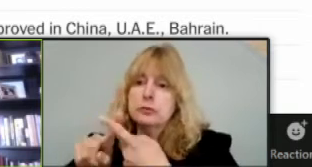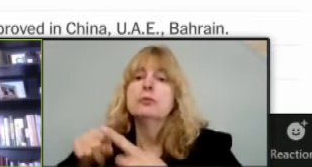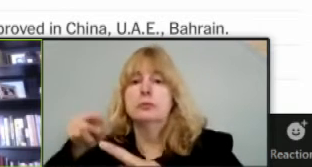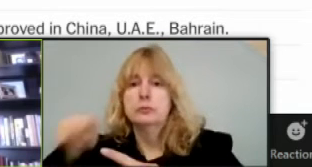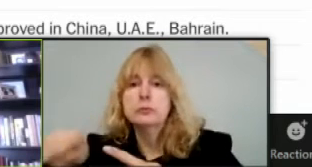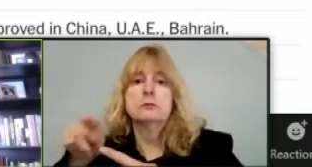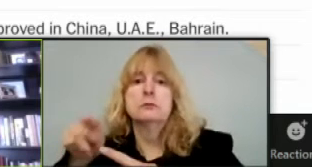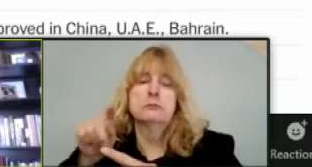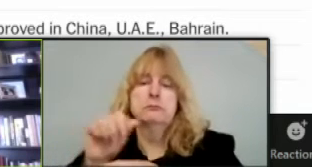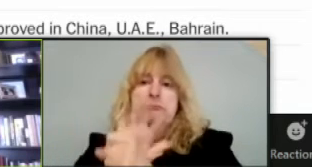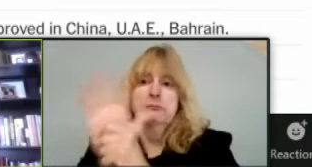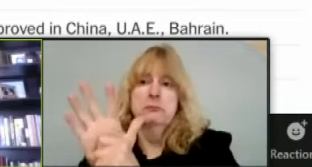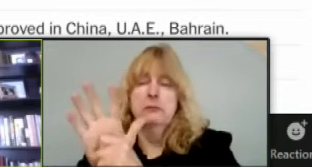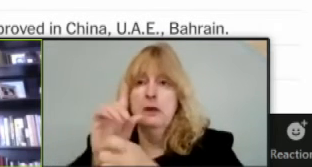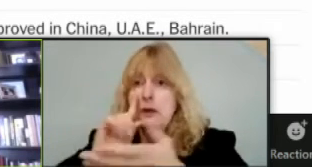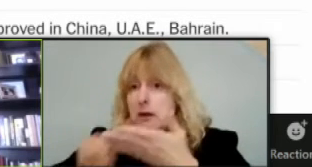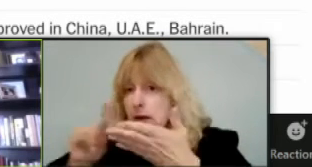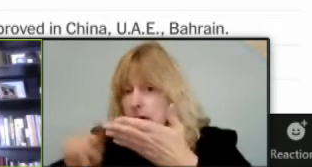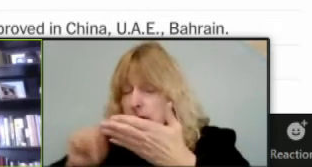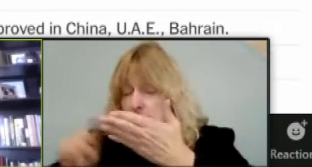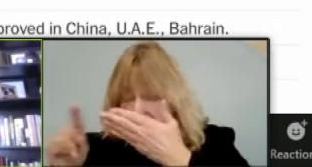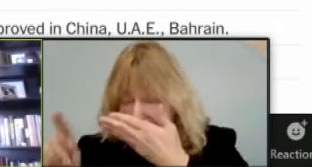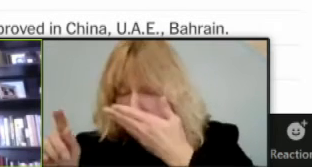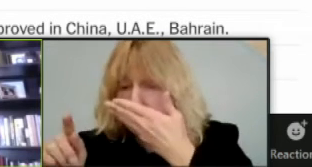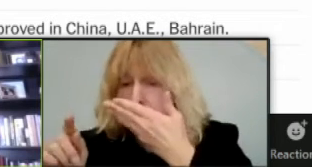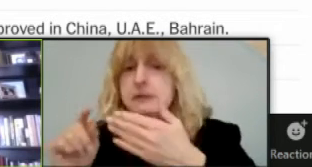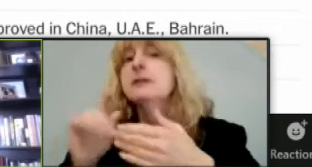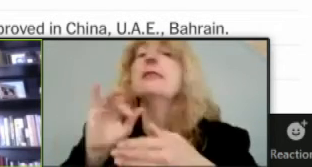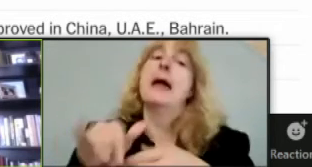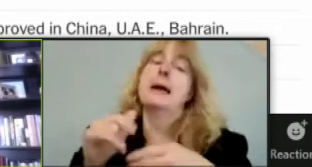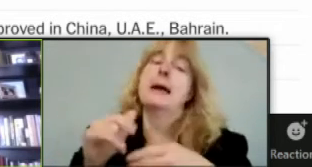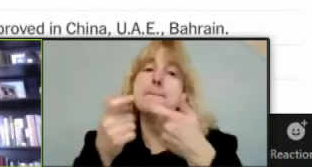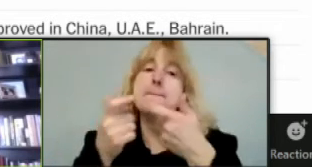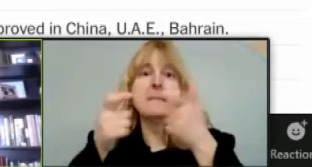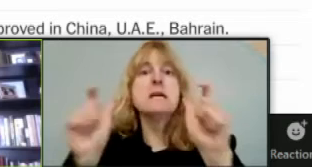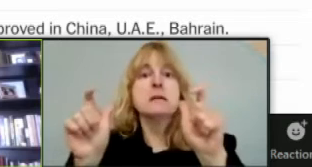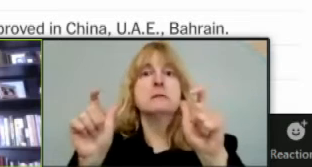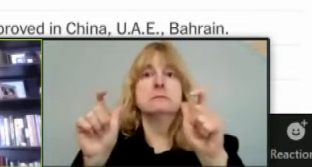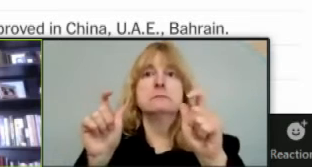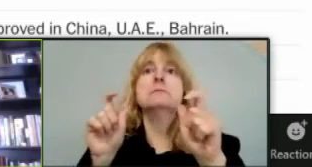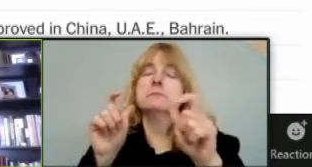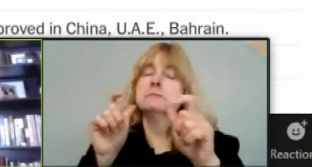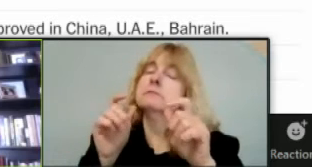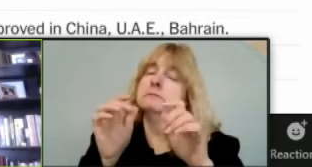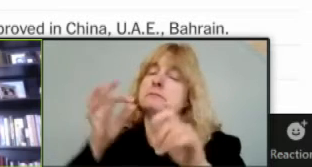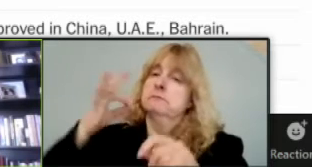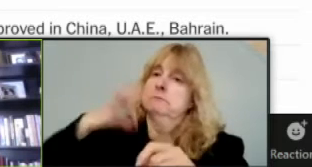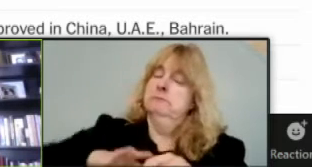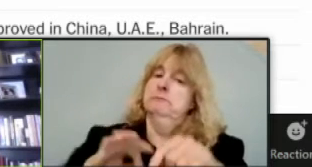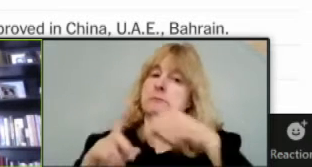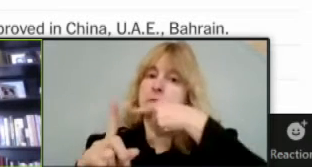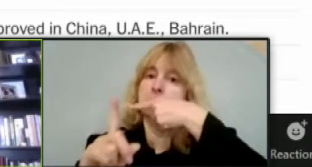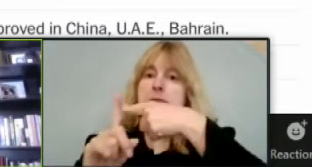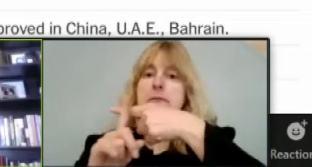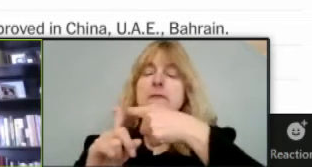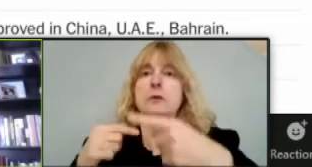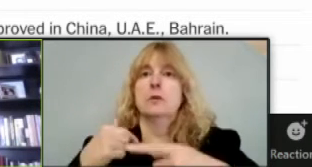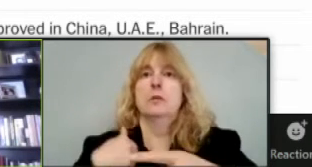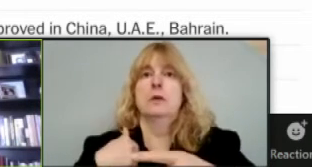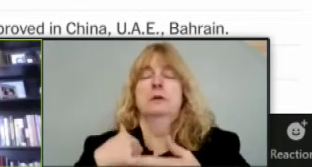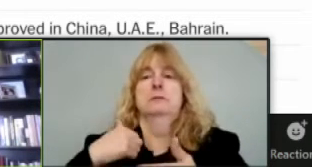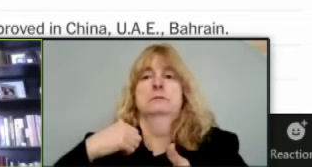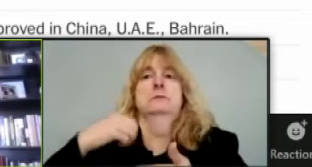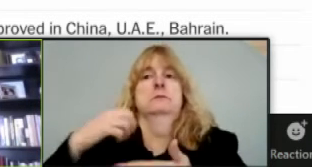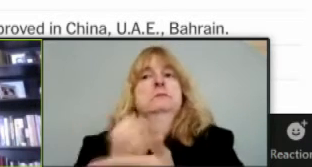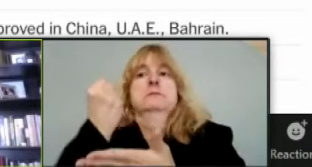time for science. So this is a huge advancement that took advantage of research that our tax dollars have paid